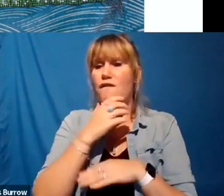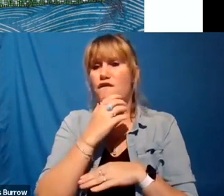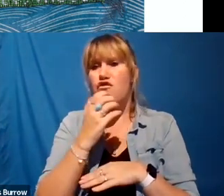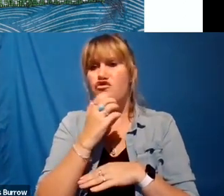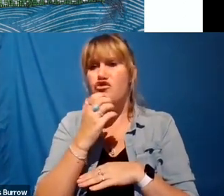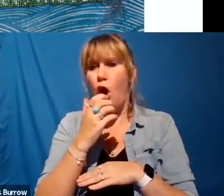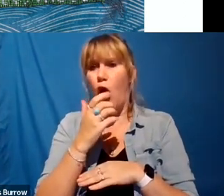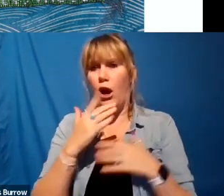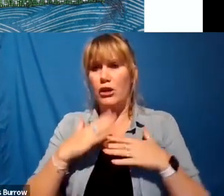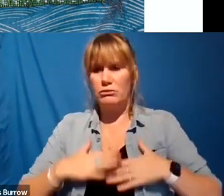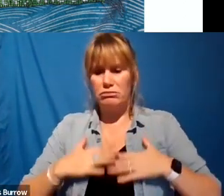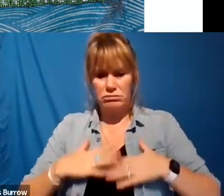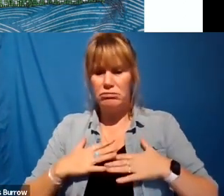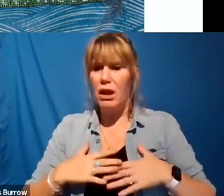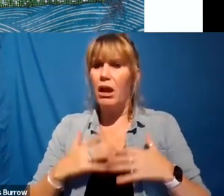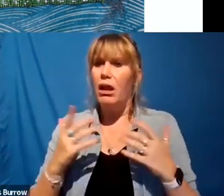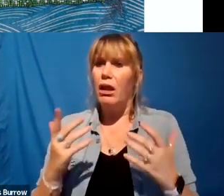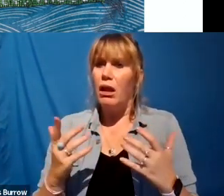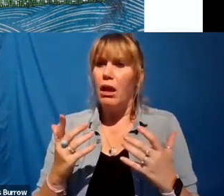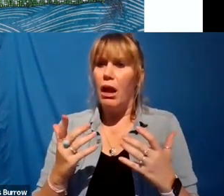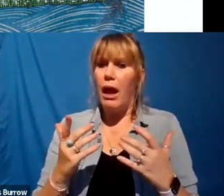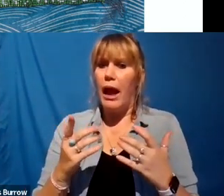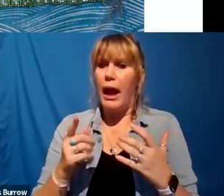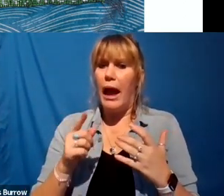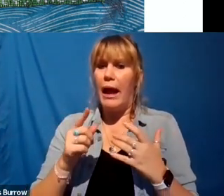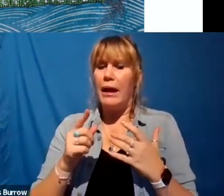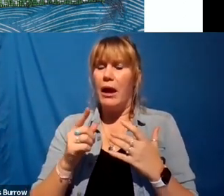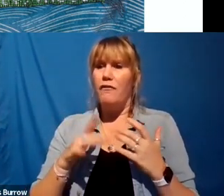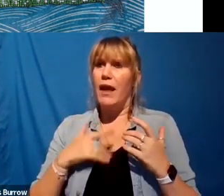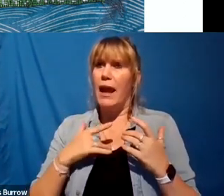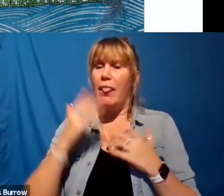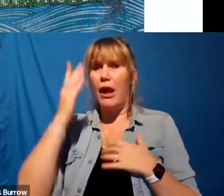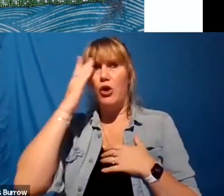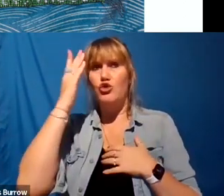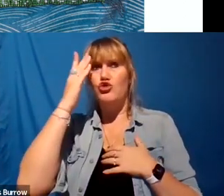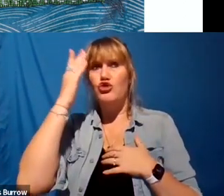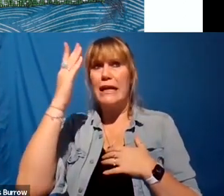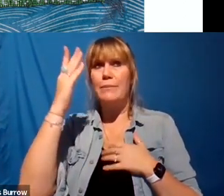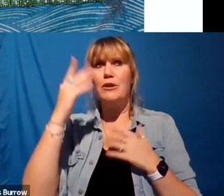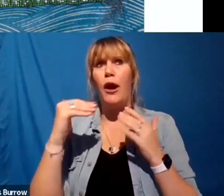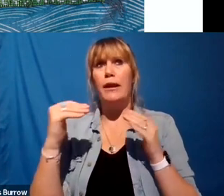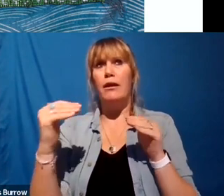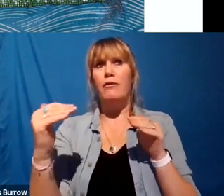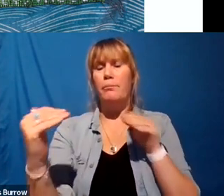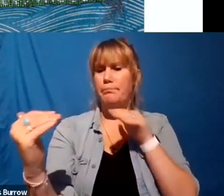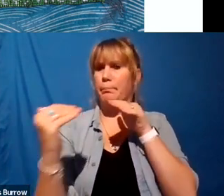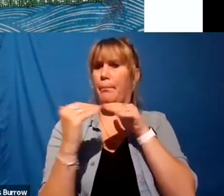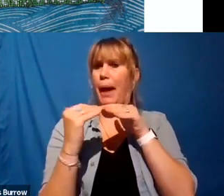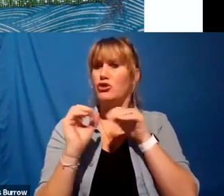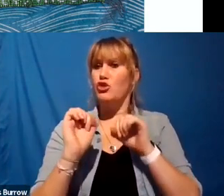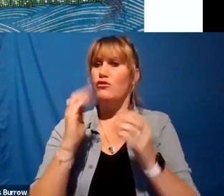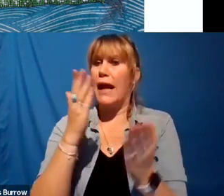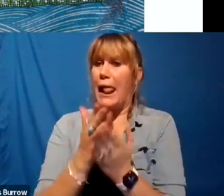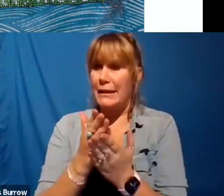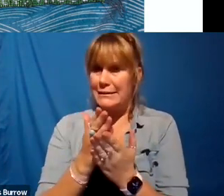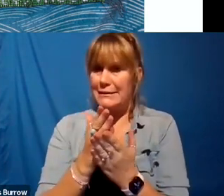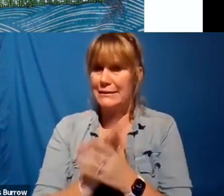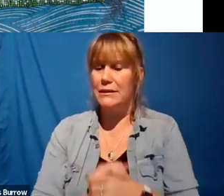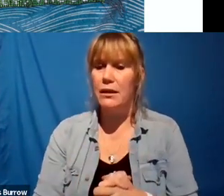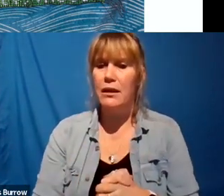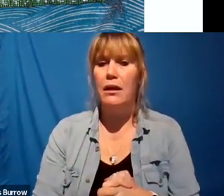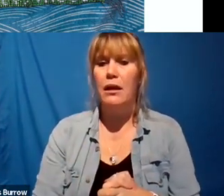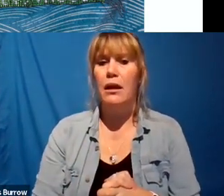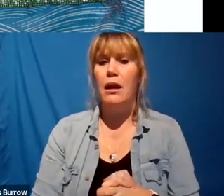one's thoughts when recovering and being so well known that their dreams reflect your reality. The beaded text emulates